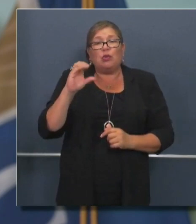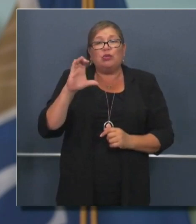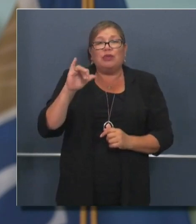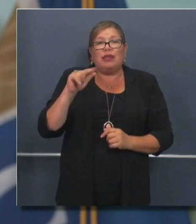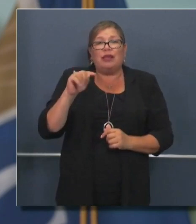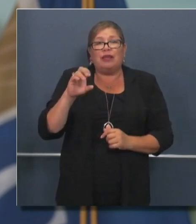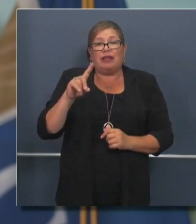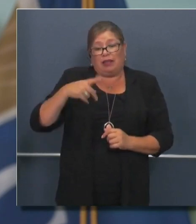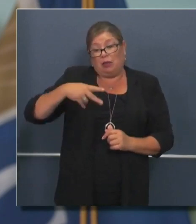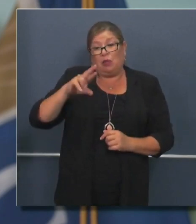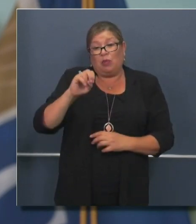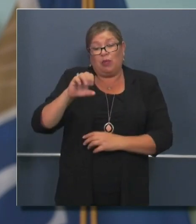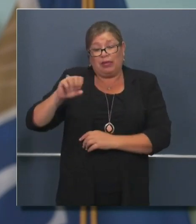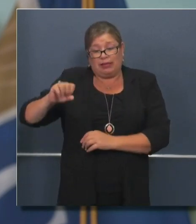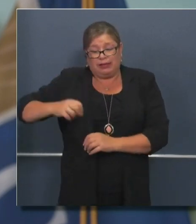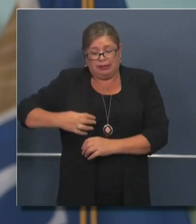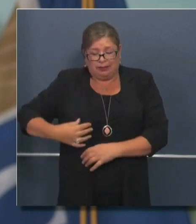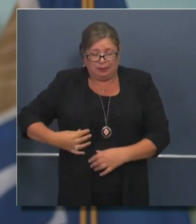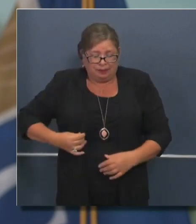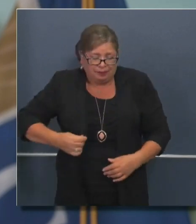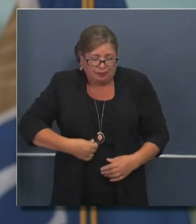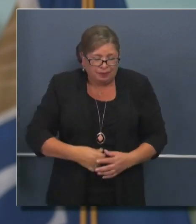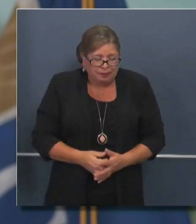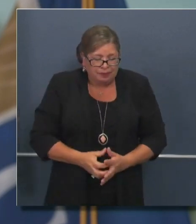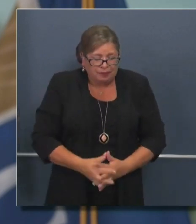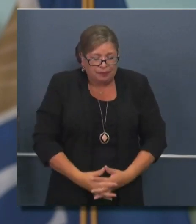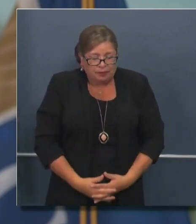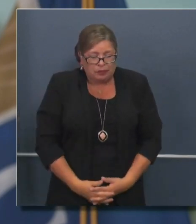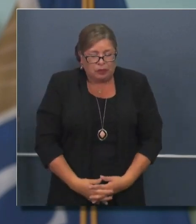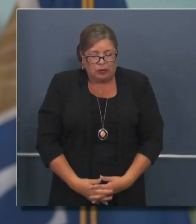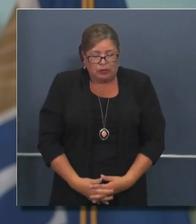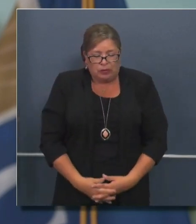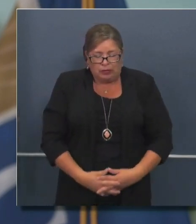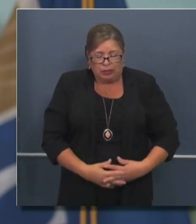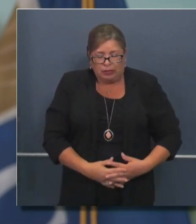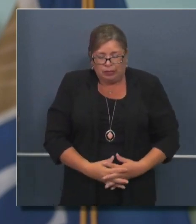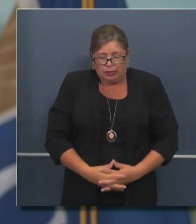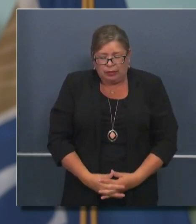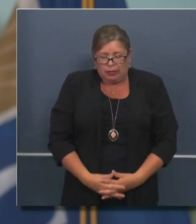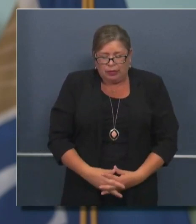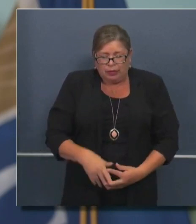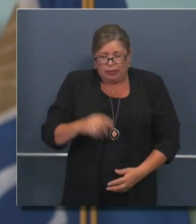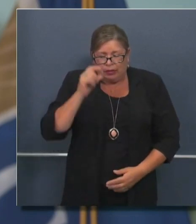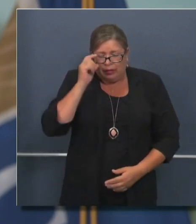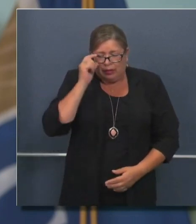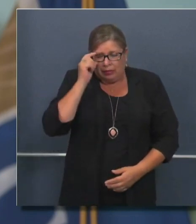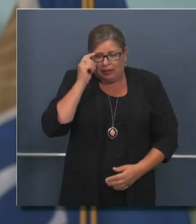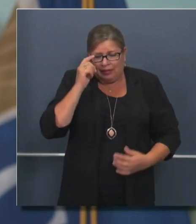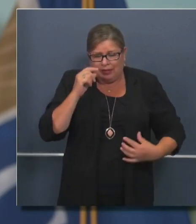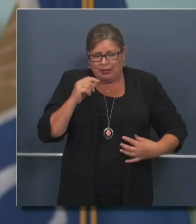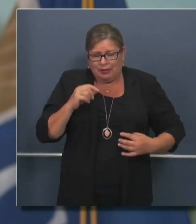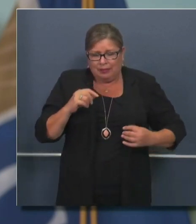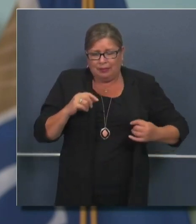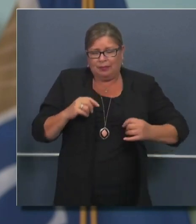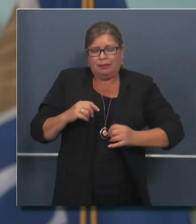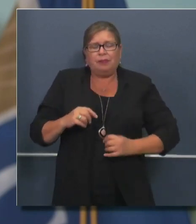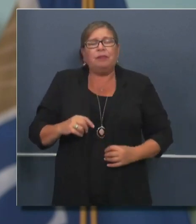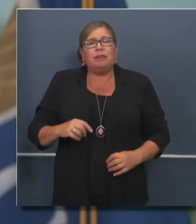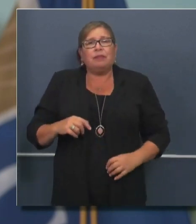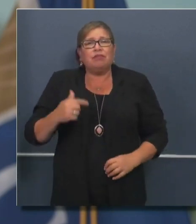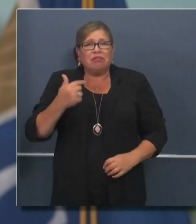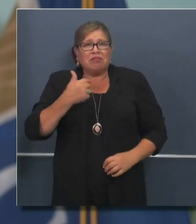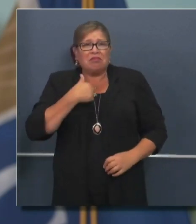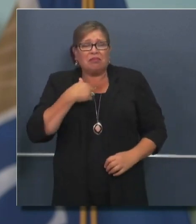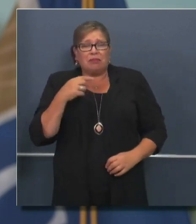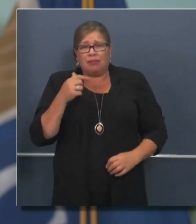Hello, Governor. 2 questions. One, are you confident that the masks from BYD will be certified by the May